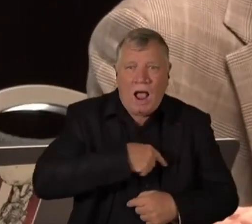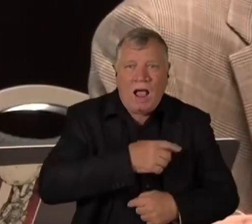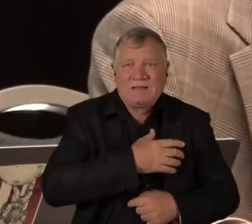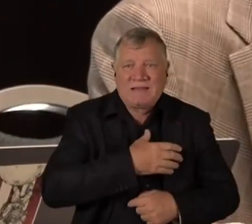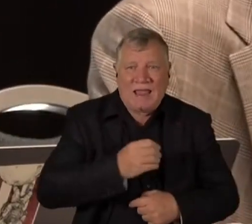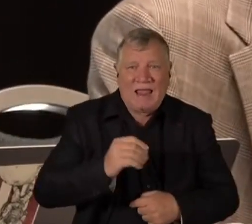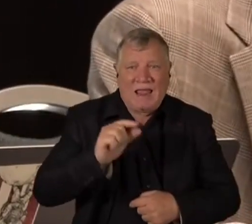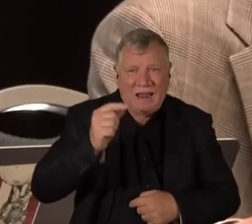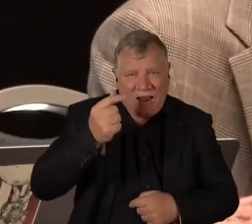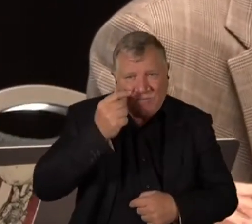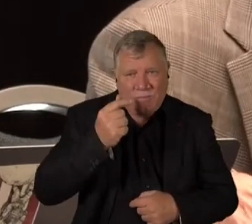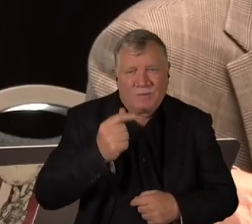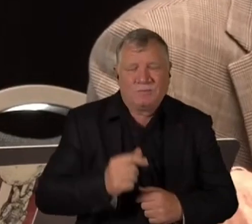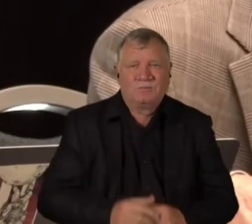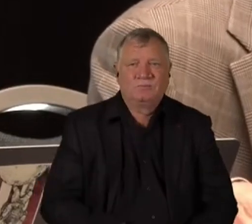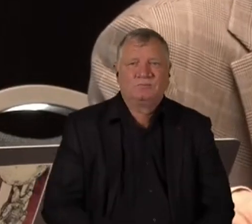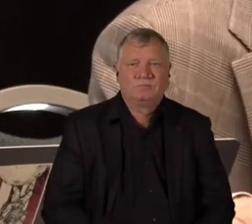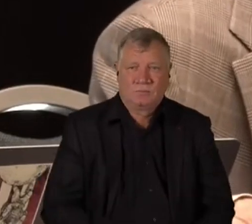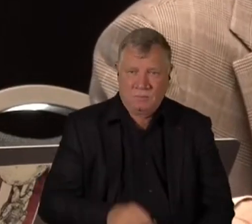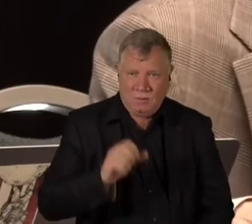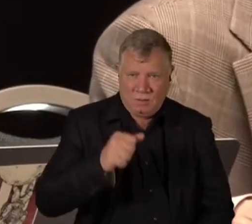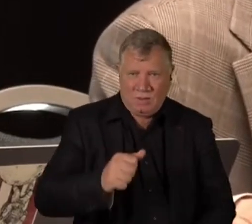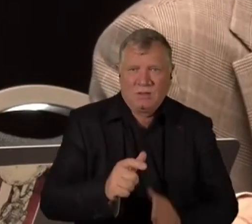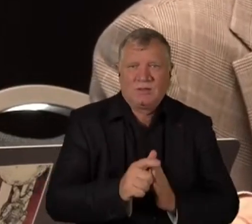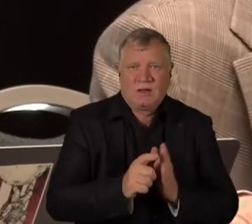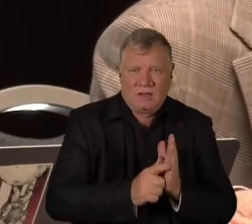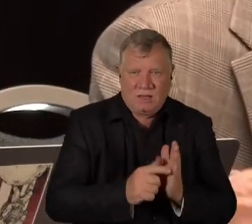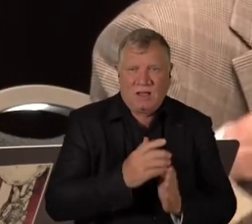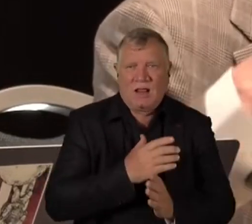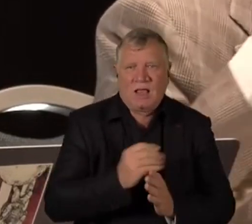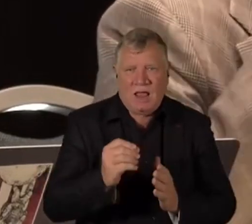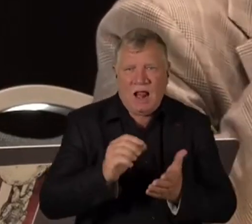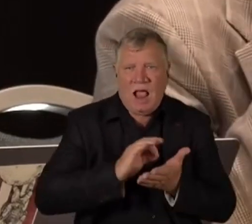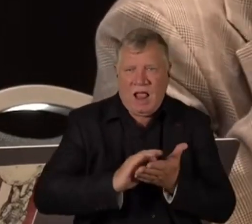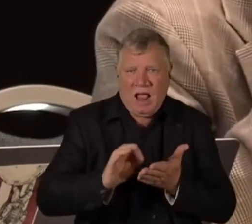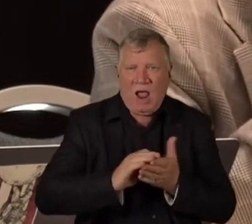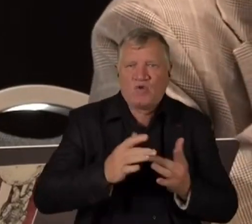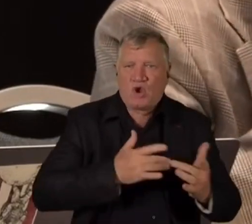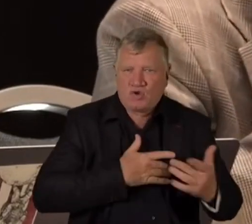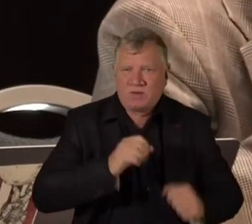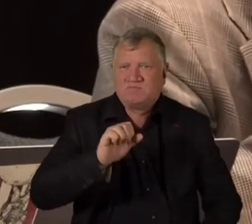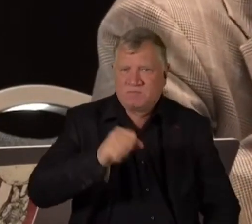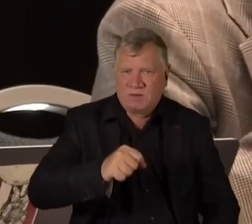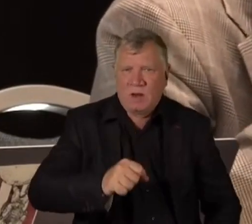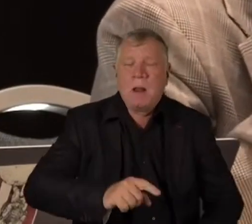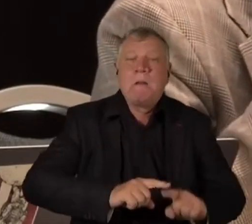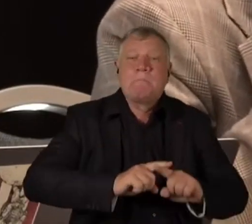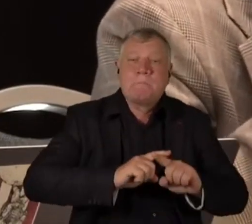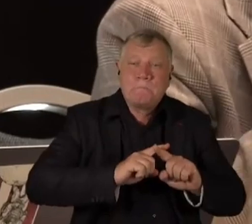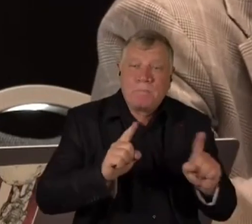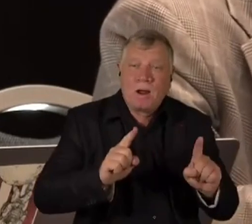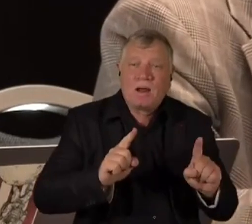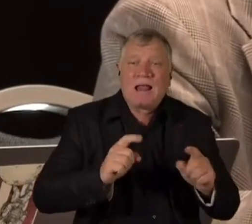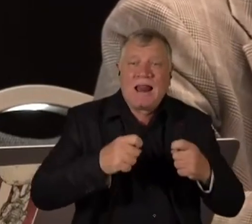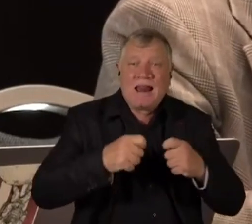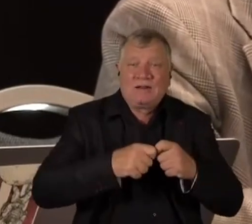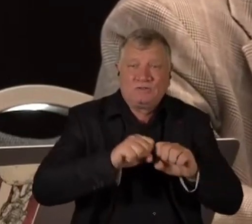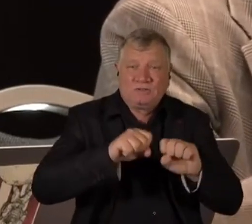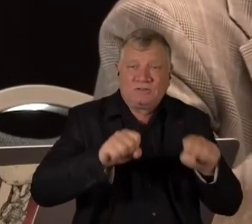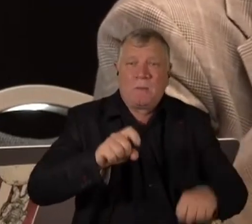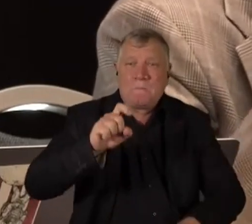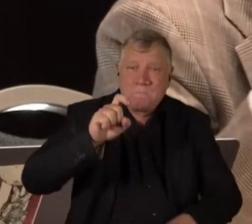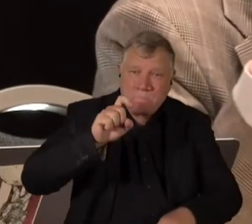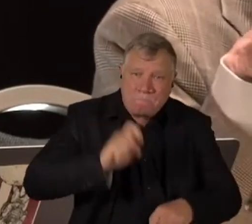government. Yes, there are legal and accounting concerns, but at the end of the day, the grid must physically be improved. The focus has been